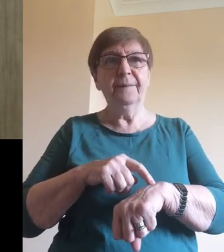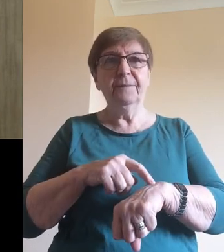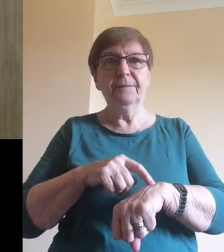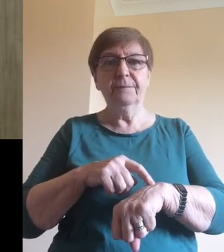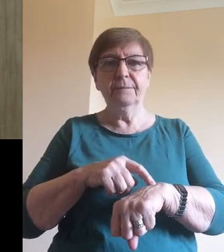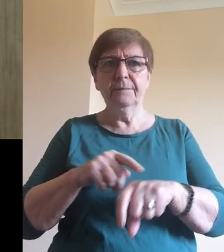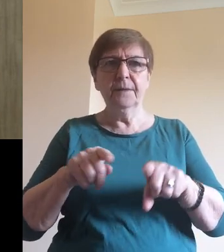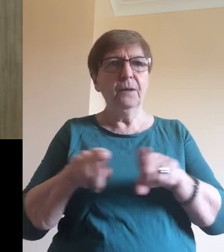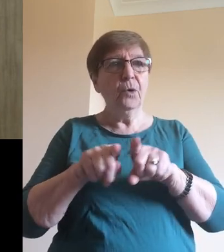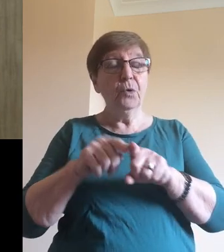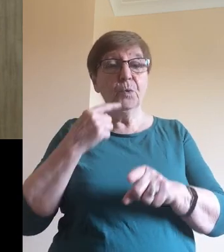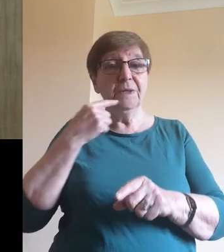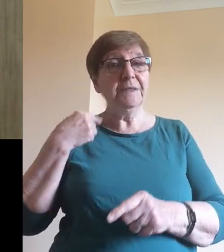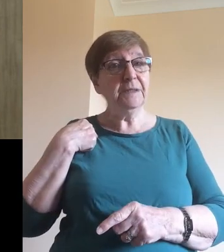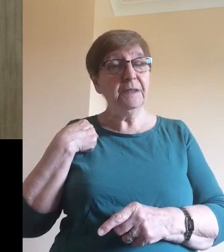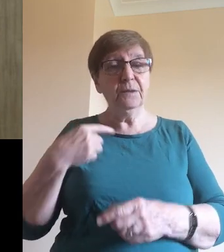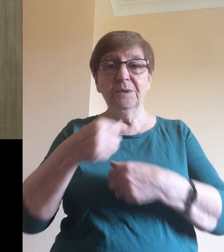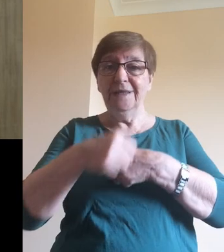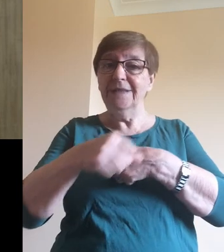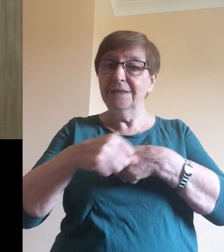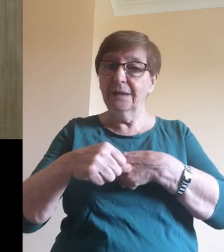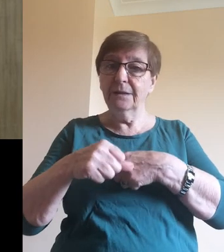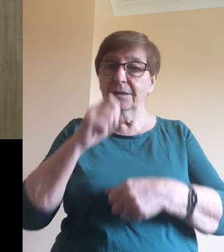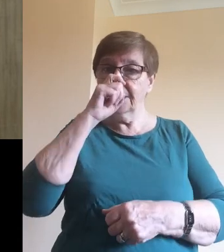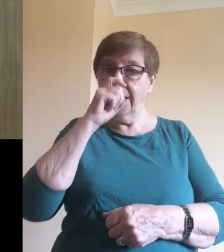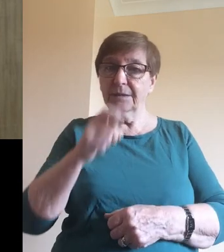But also yesterday was Easter Saturday.